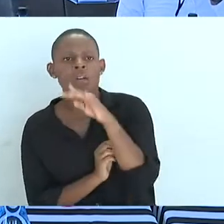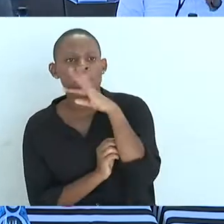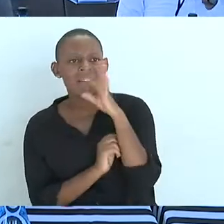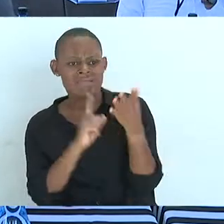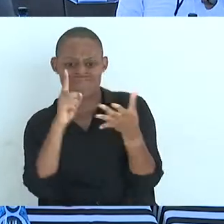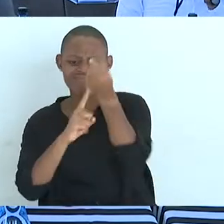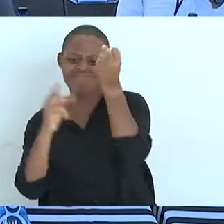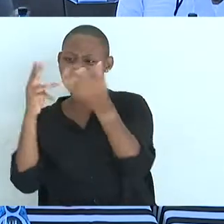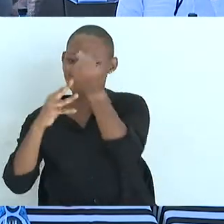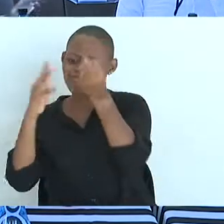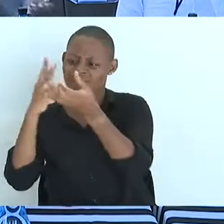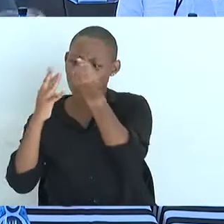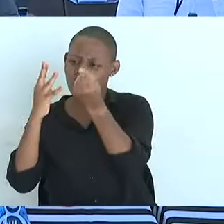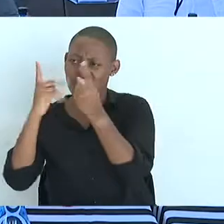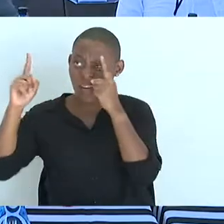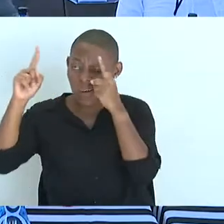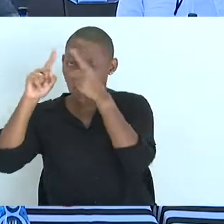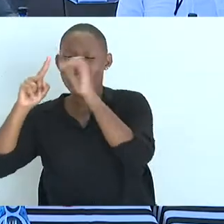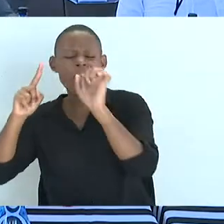achieve.